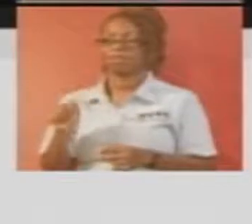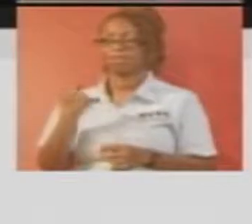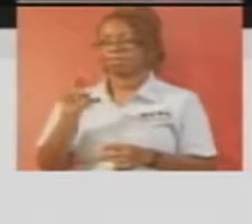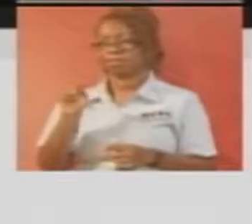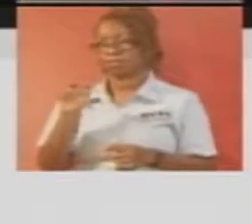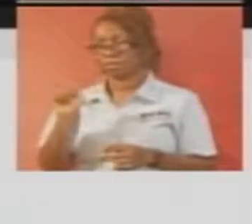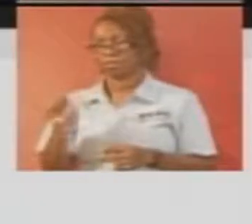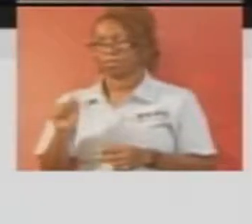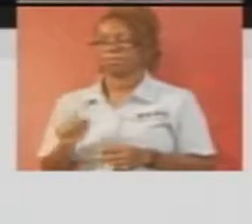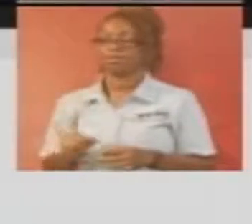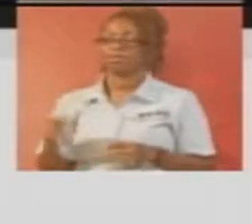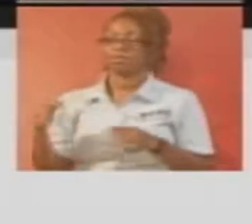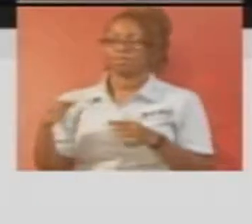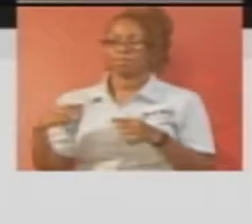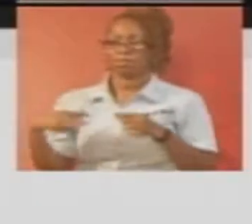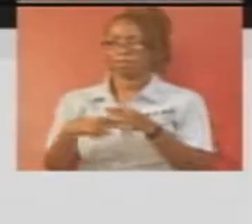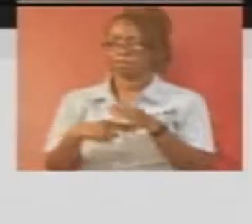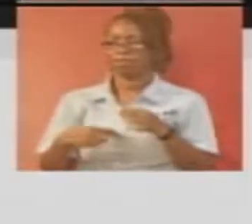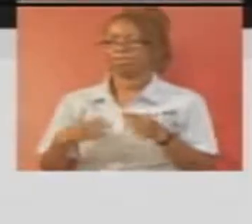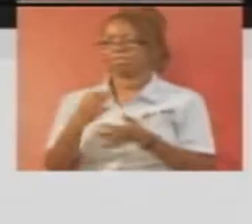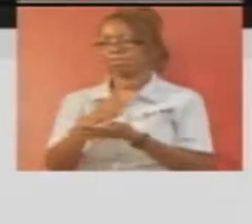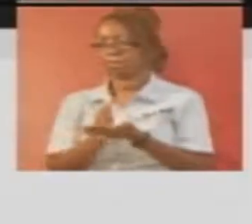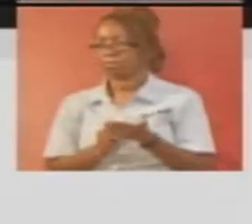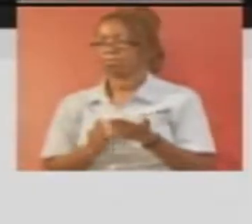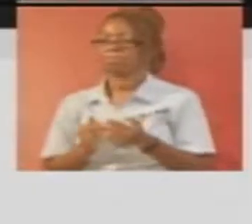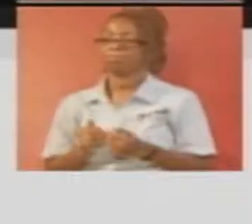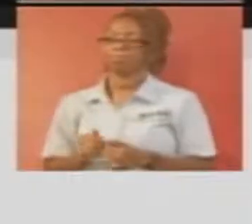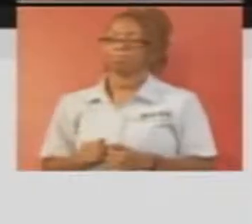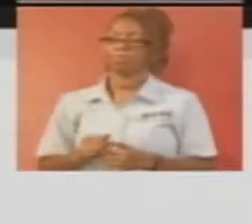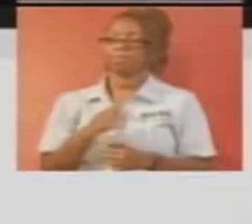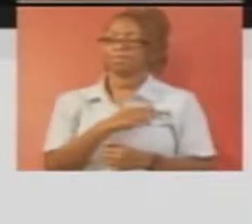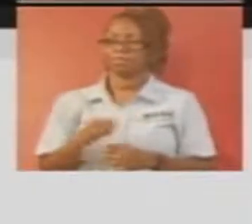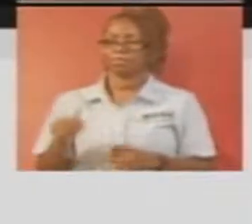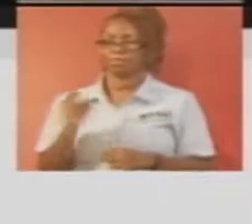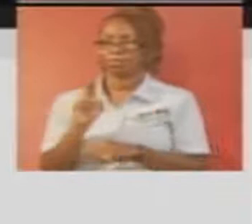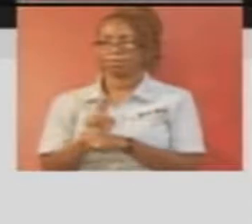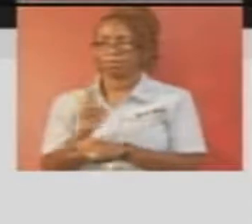it in a little lipid bubble called a lipid